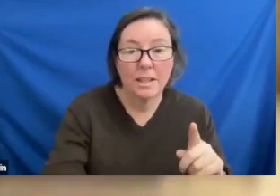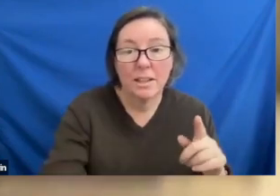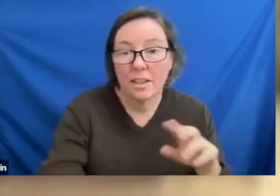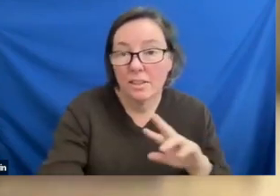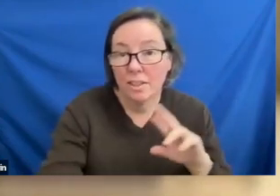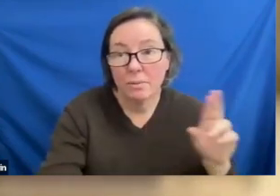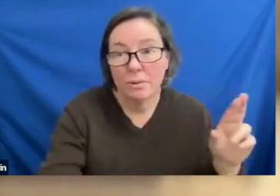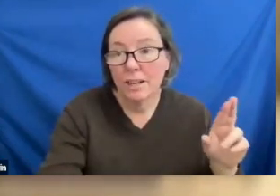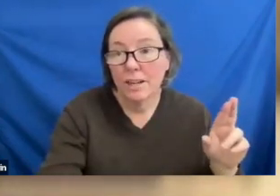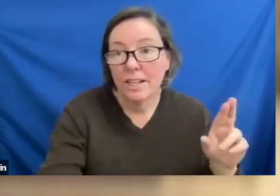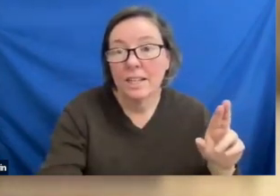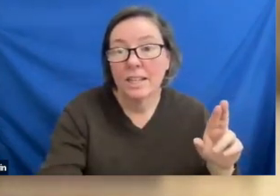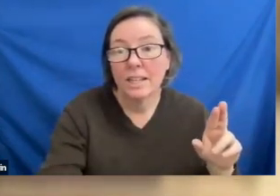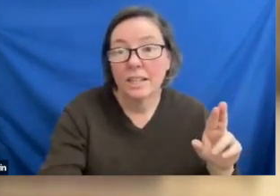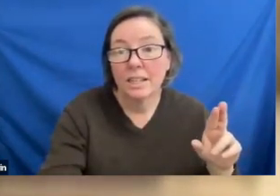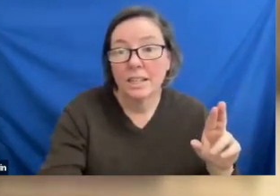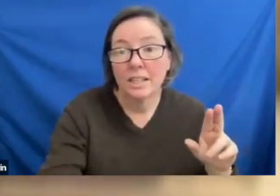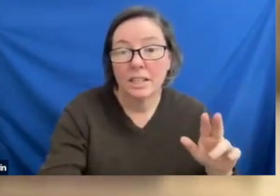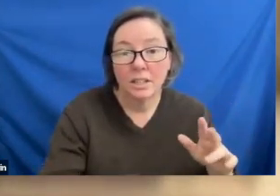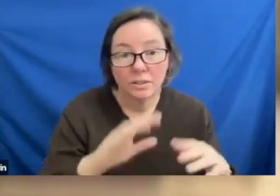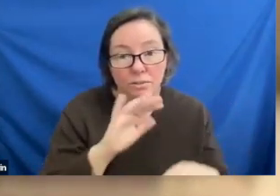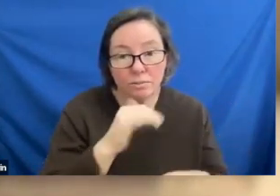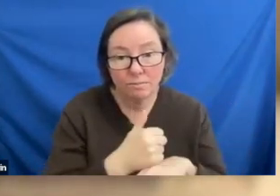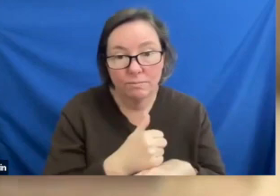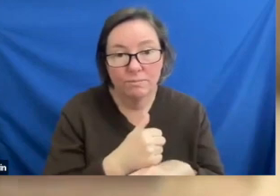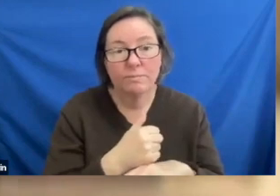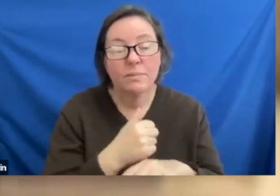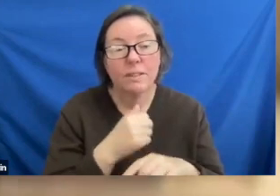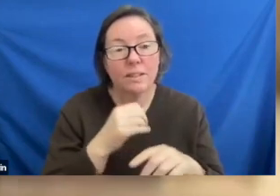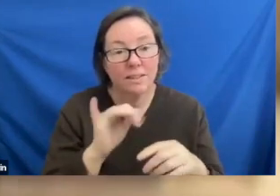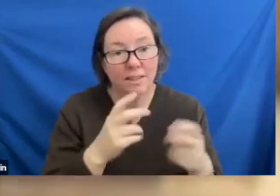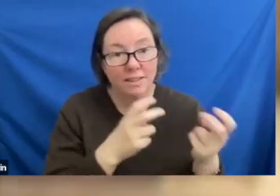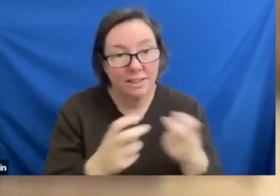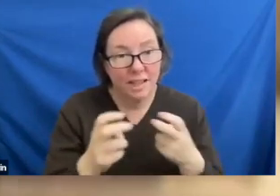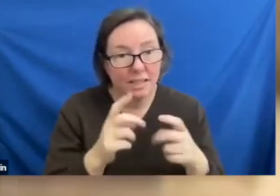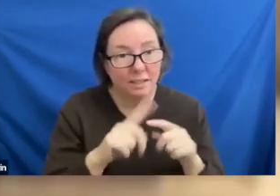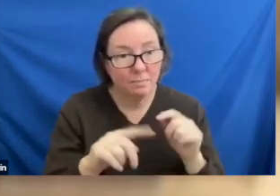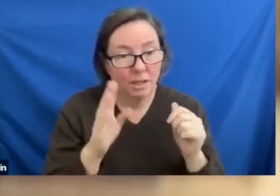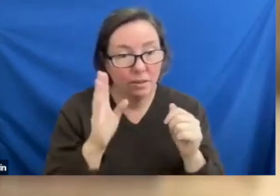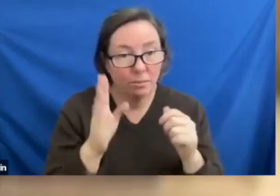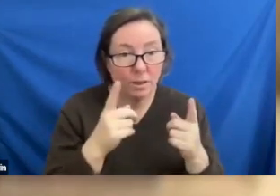to donate the cost of the initial layout for the skates. I don't have any doubt